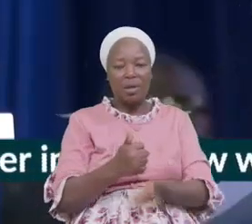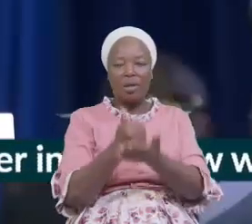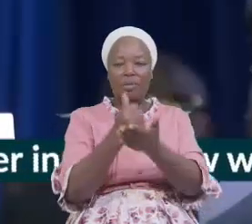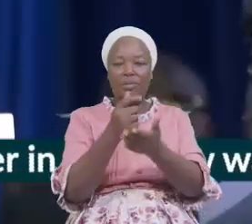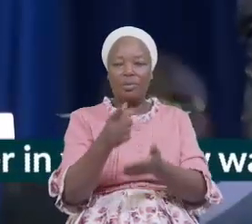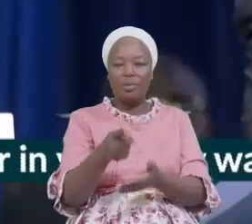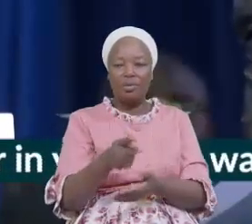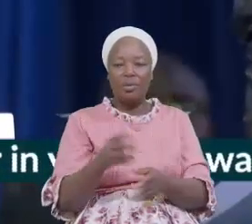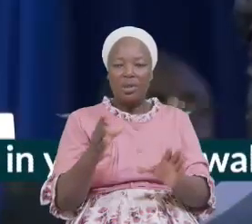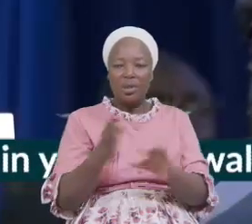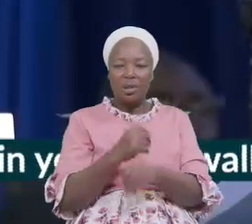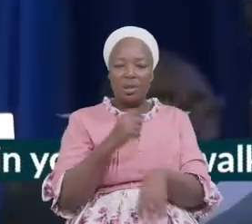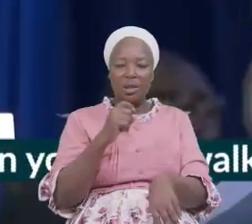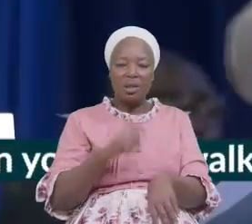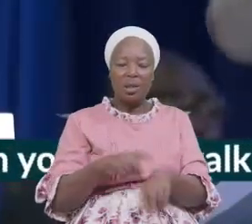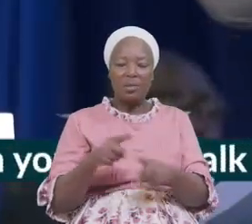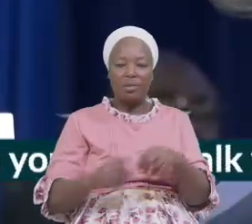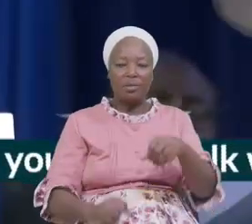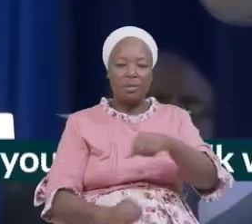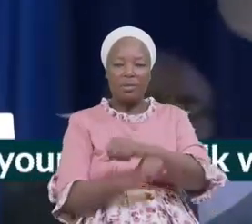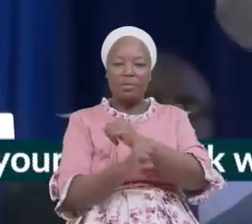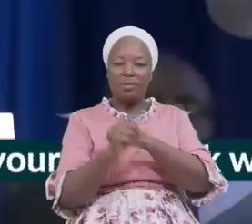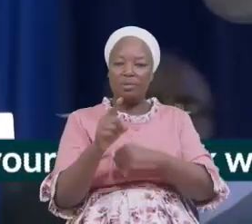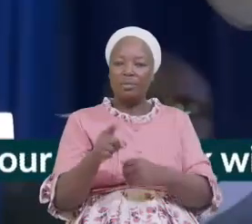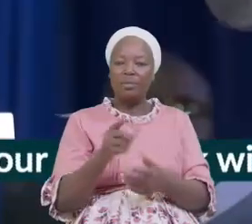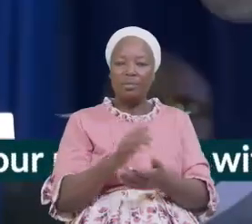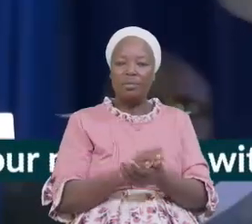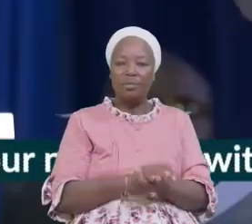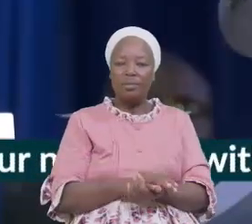Take time to assist you.